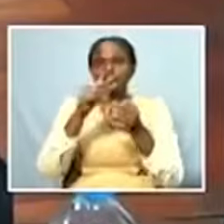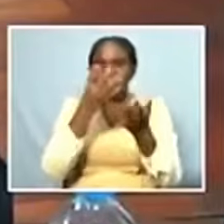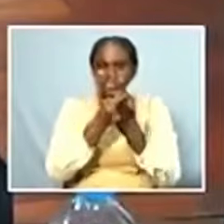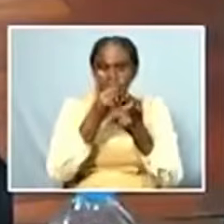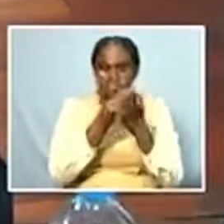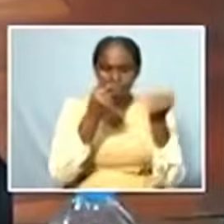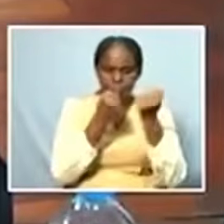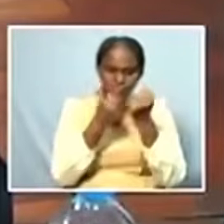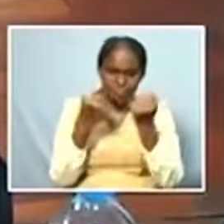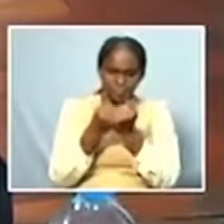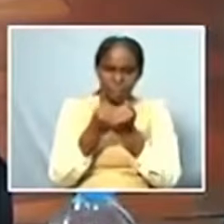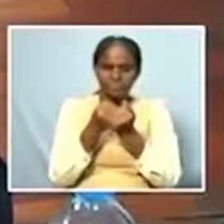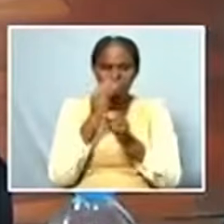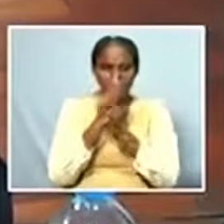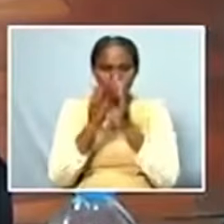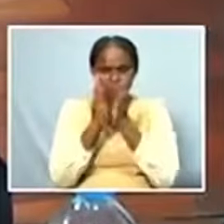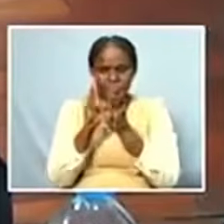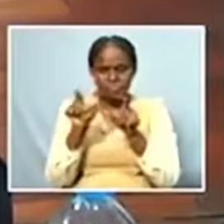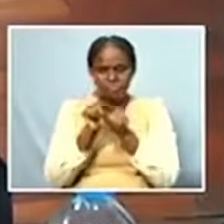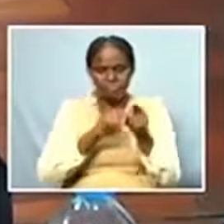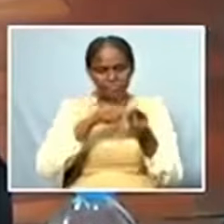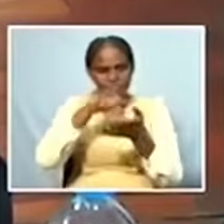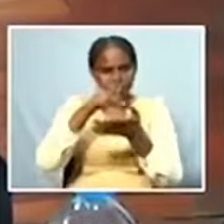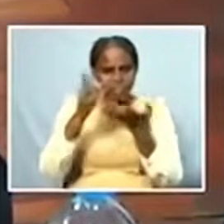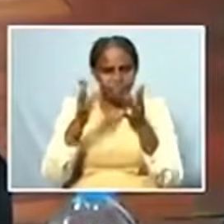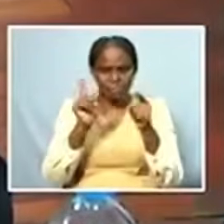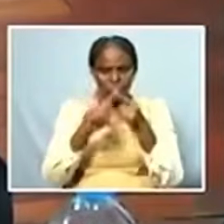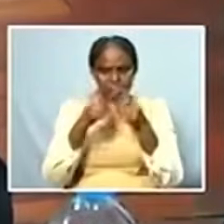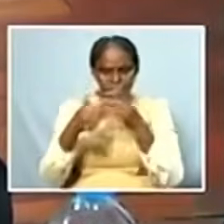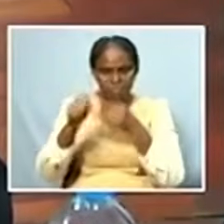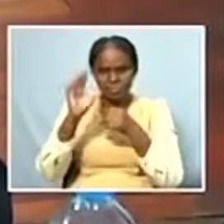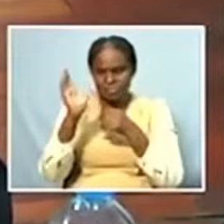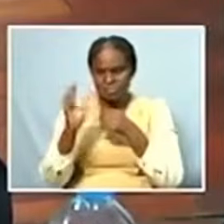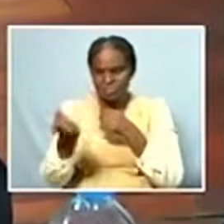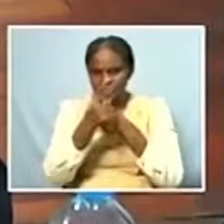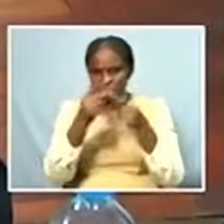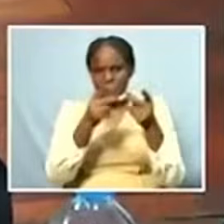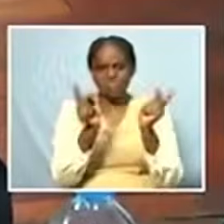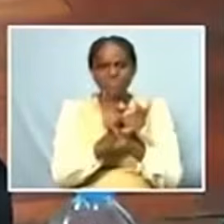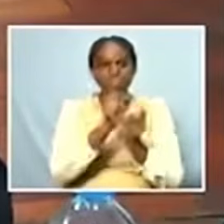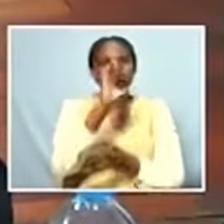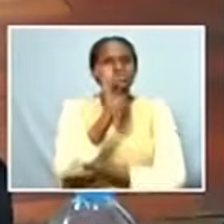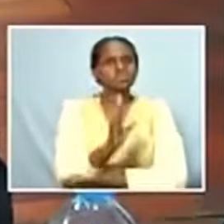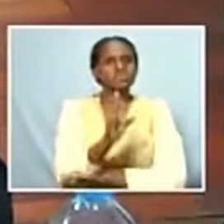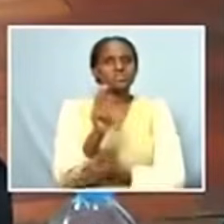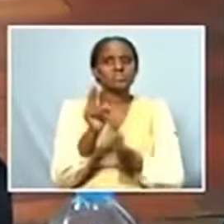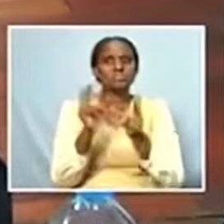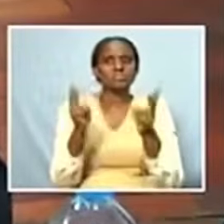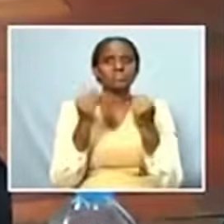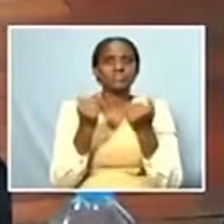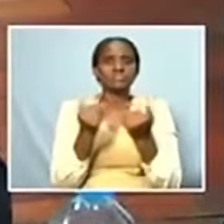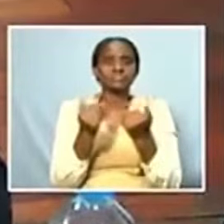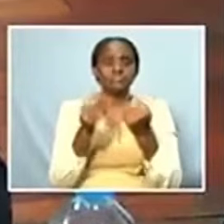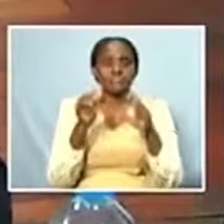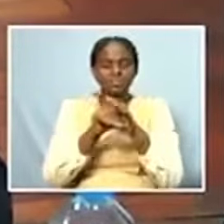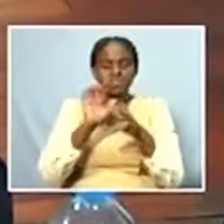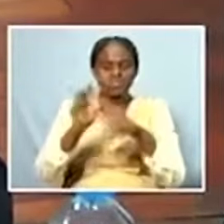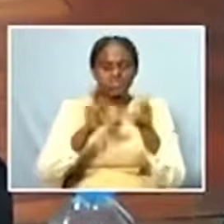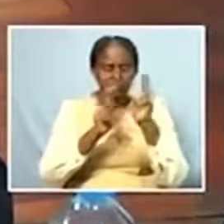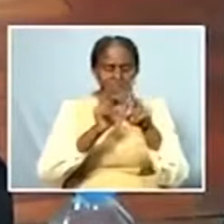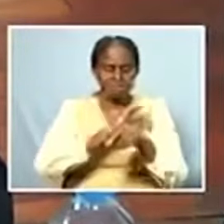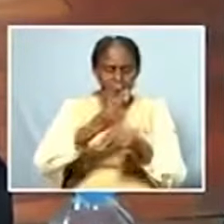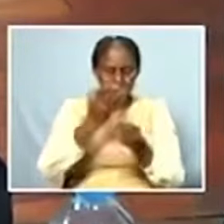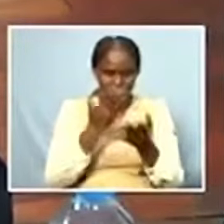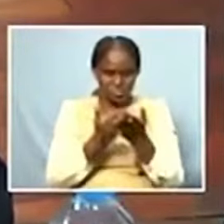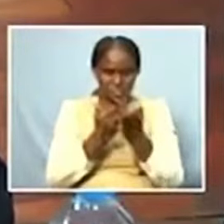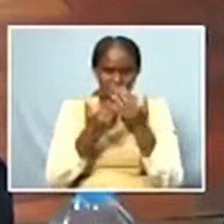contractors, you gave them advance payments, but they never went on site. So now, in your responses here,